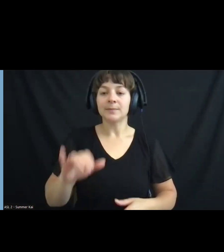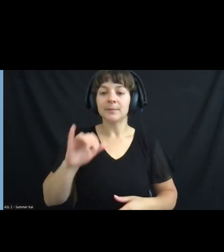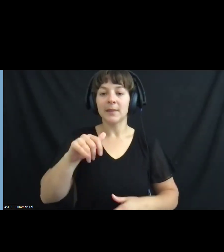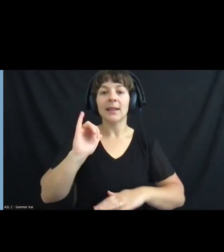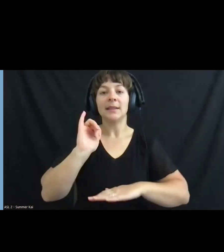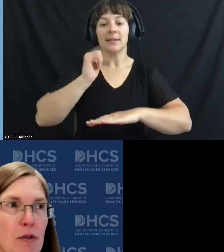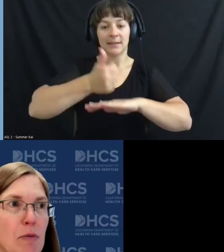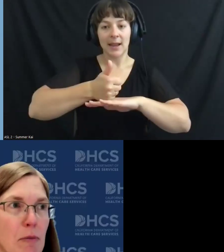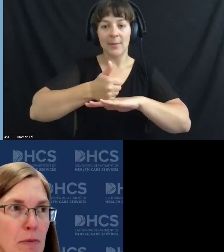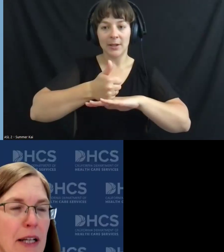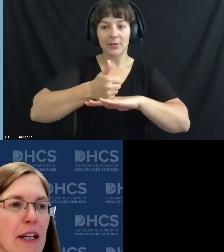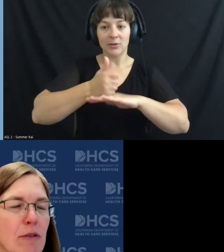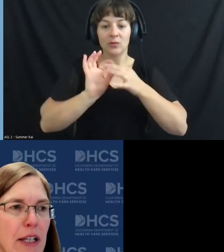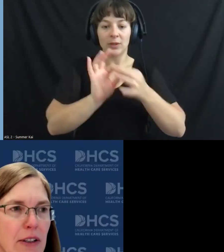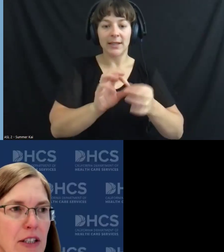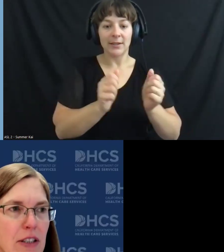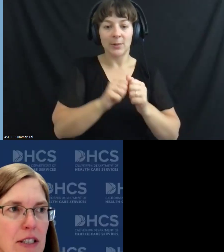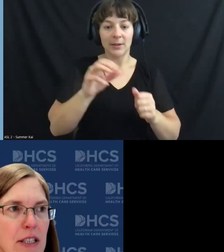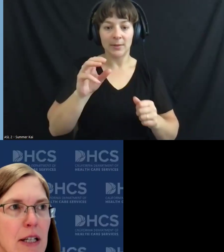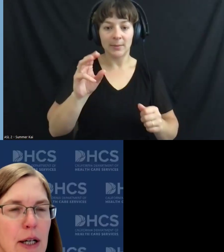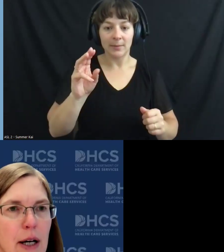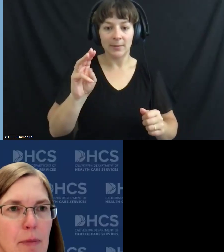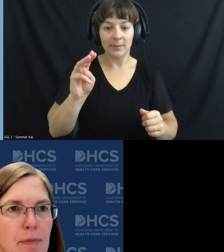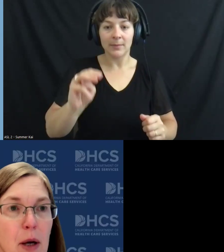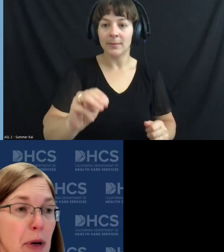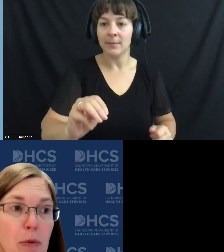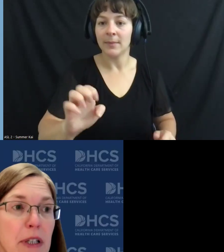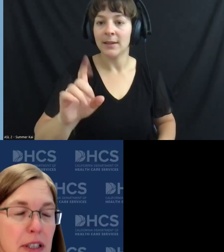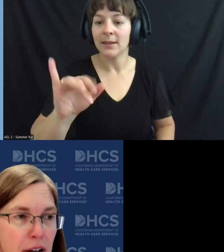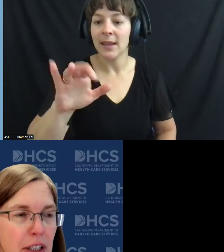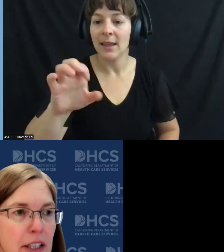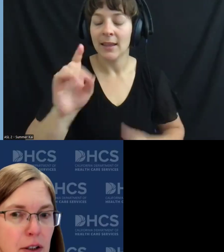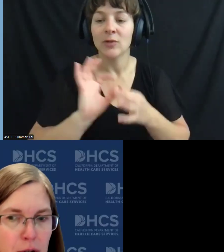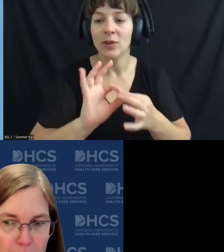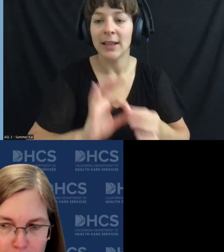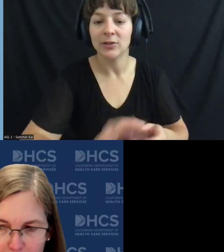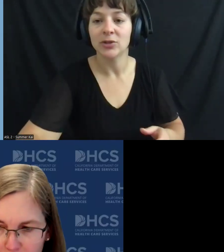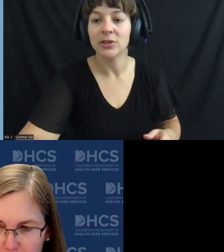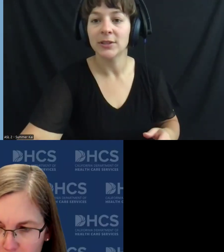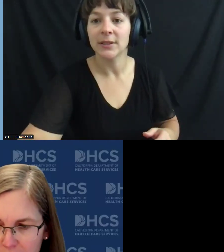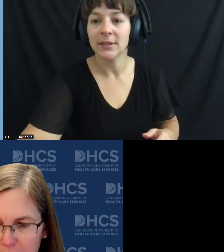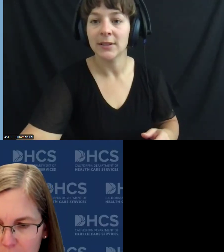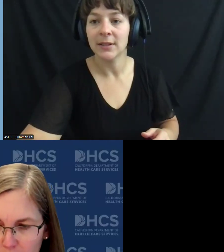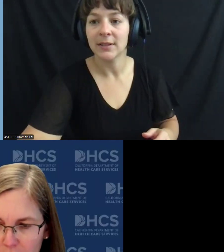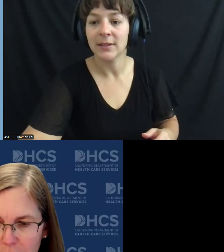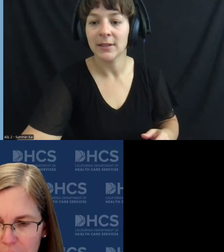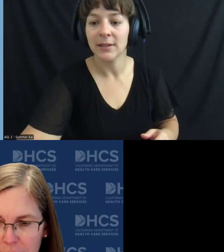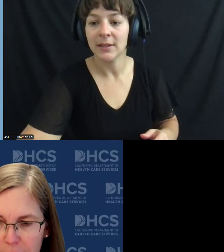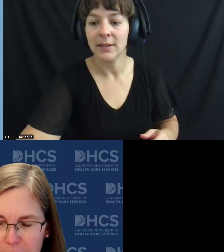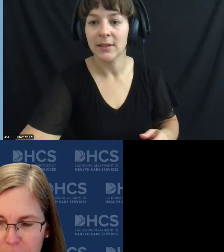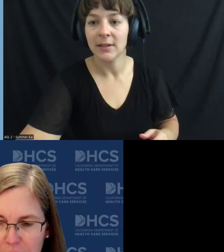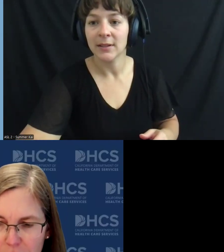of that is related to Medicaid regulations. But we definitely hear you about wanting